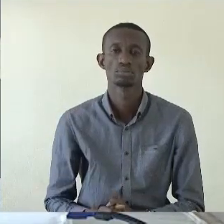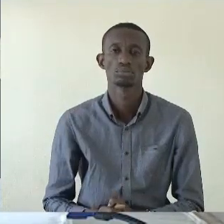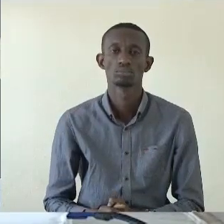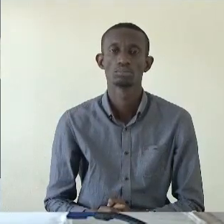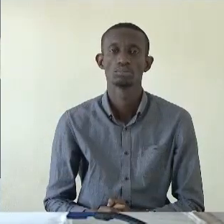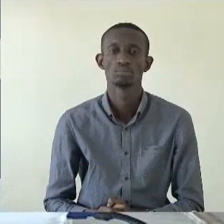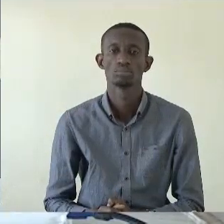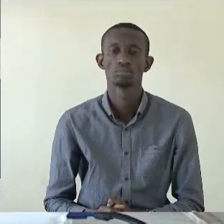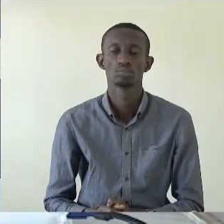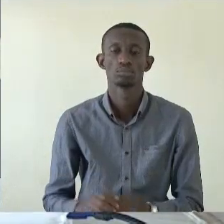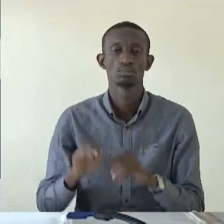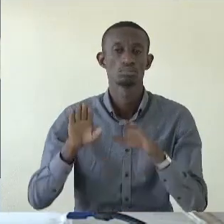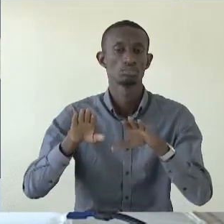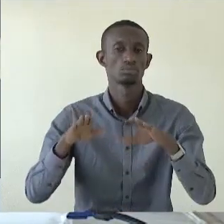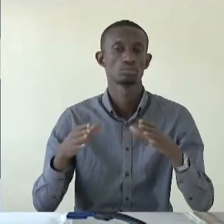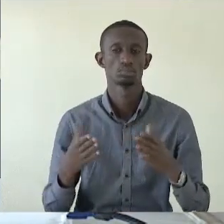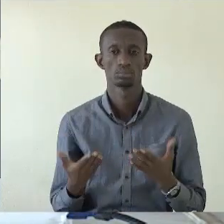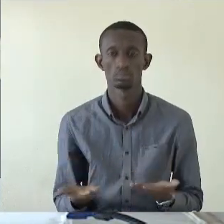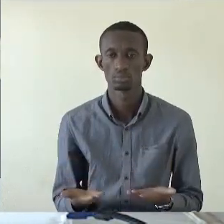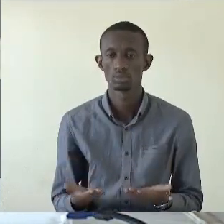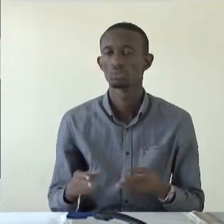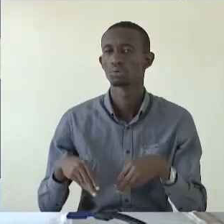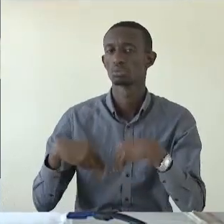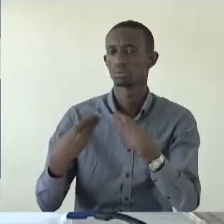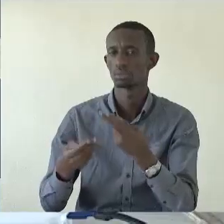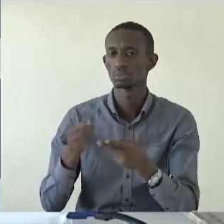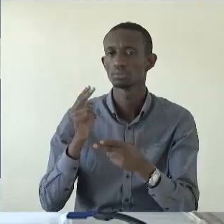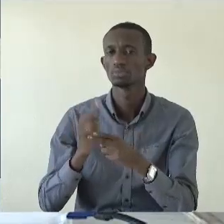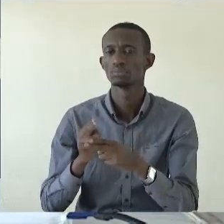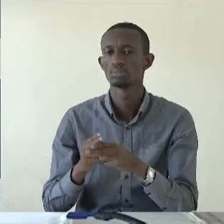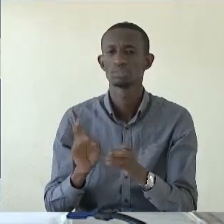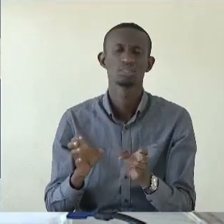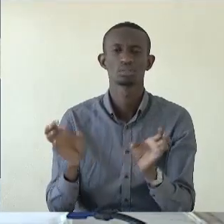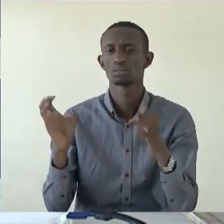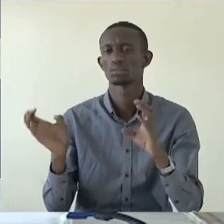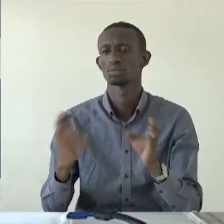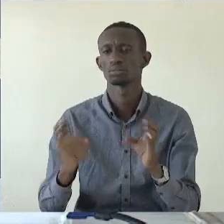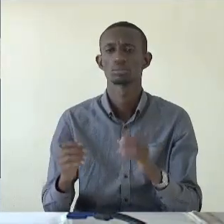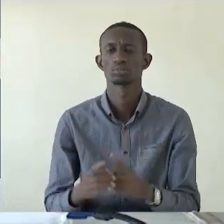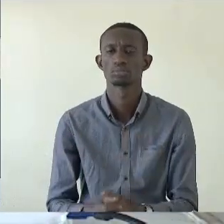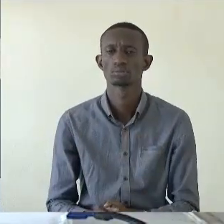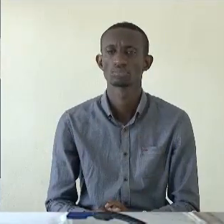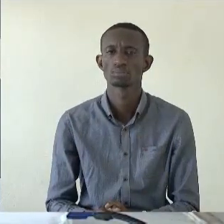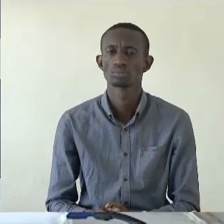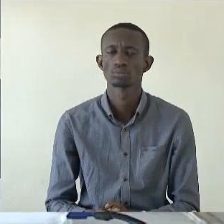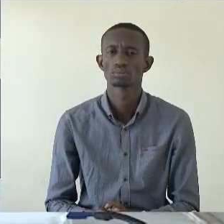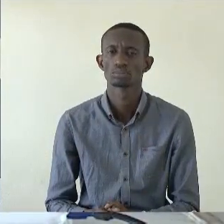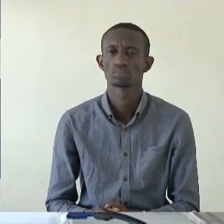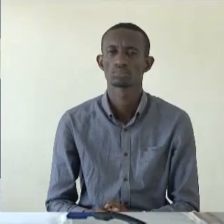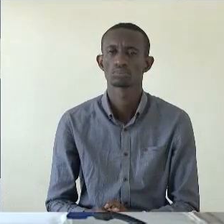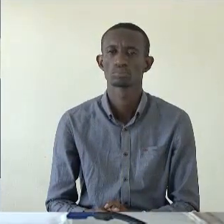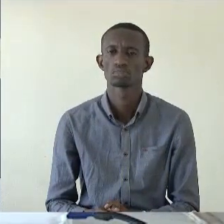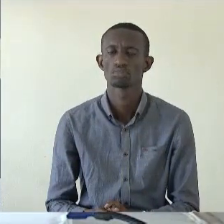4-bromotaurine, or we can name it, that is the common name, or we can say it is